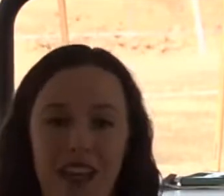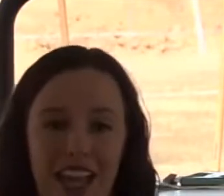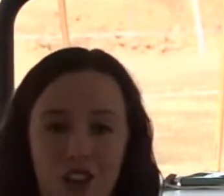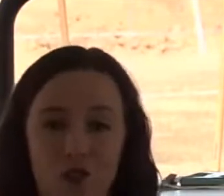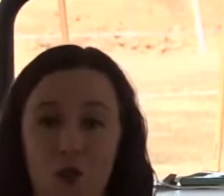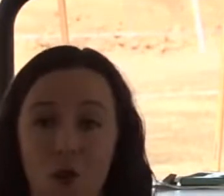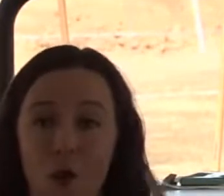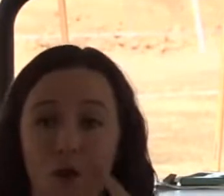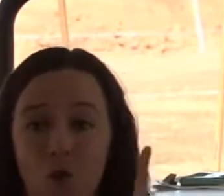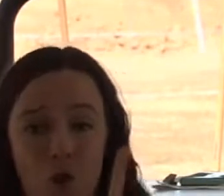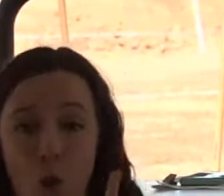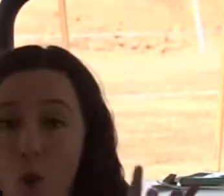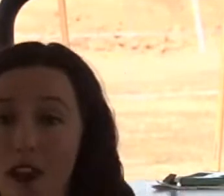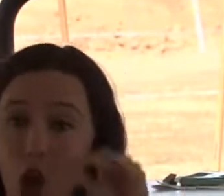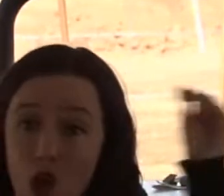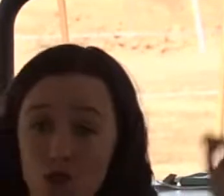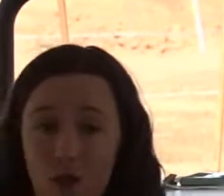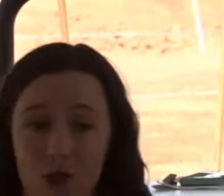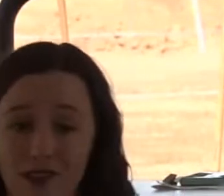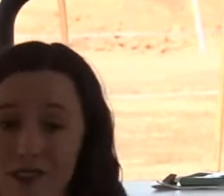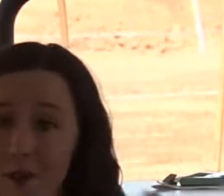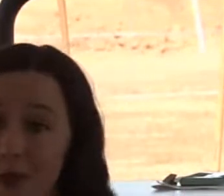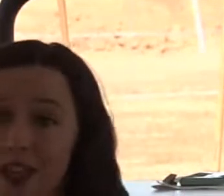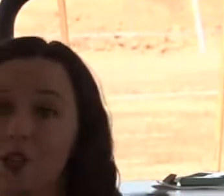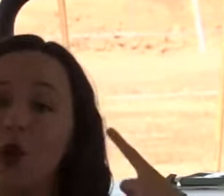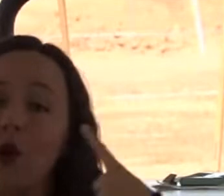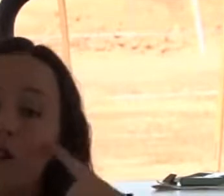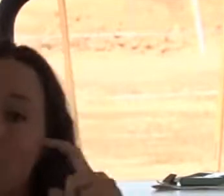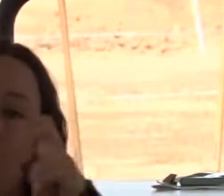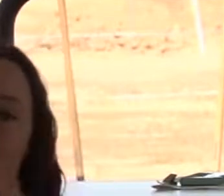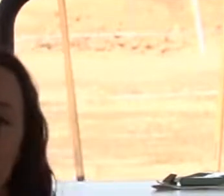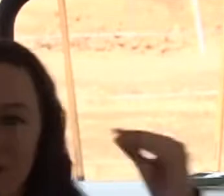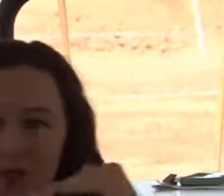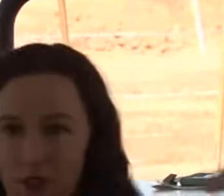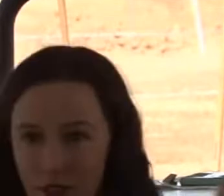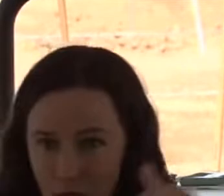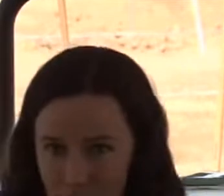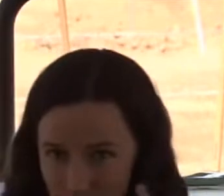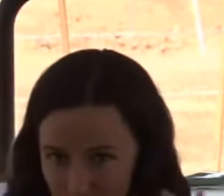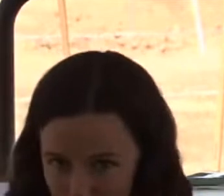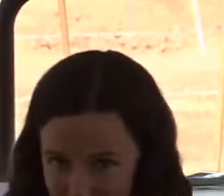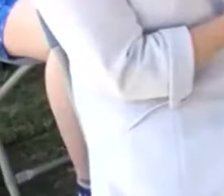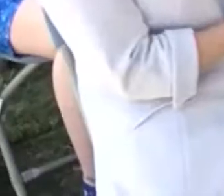for 100% placement into transfer level English at our college.